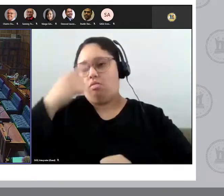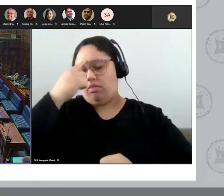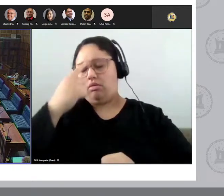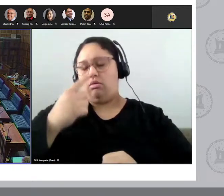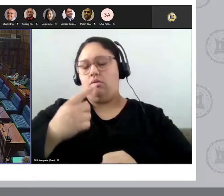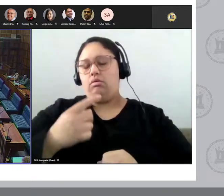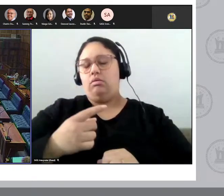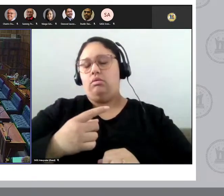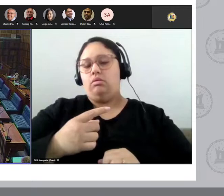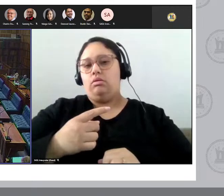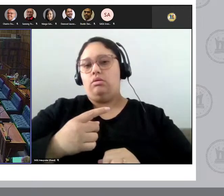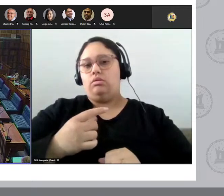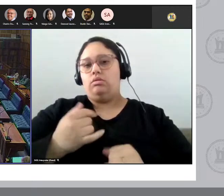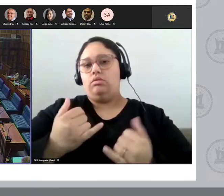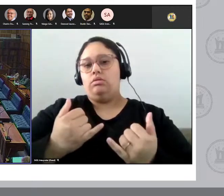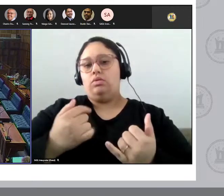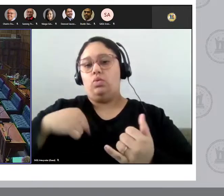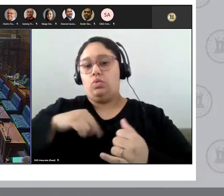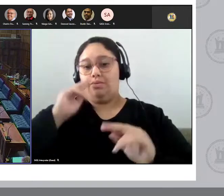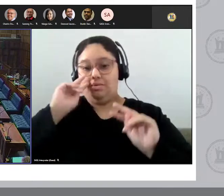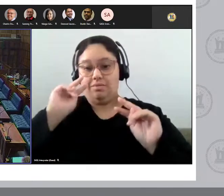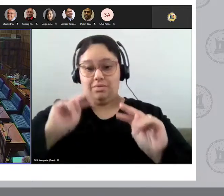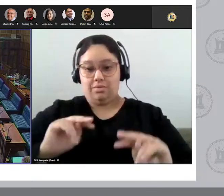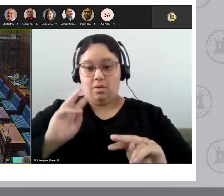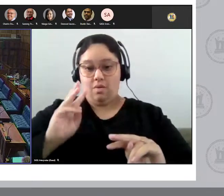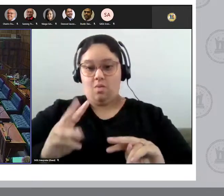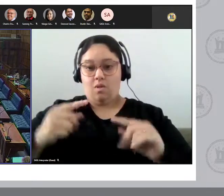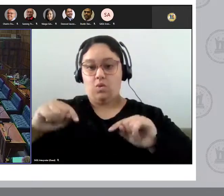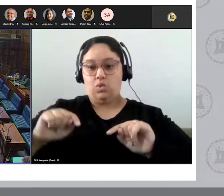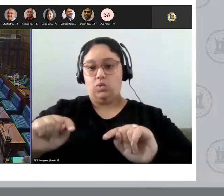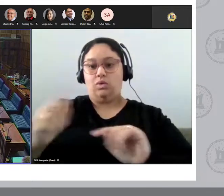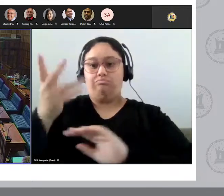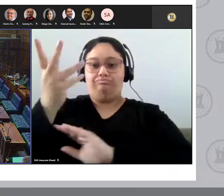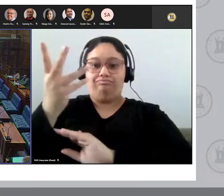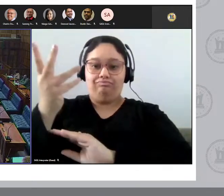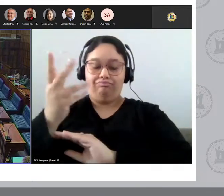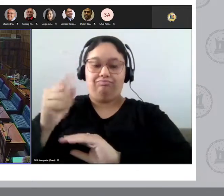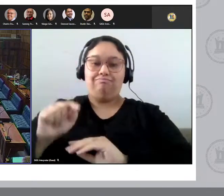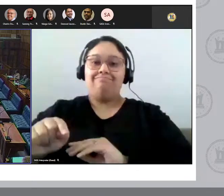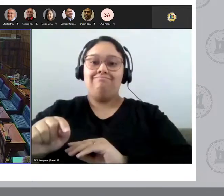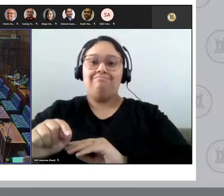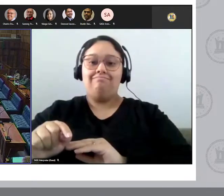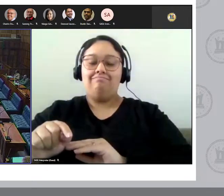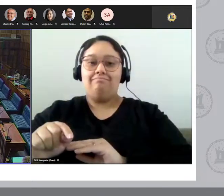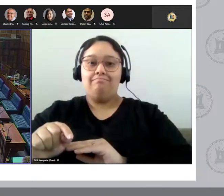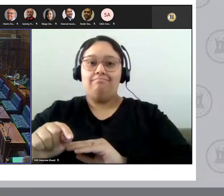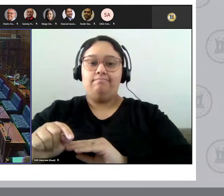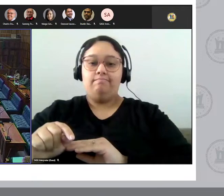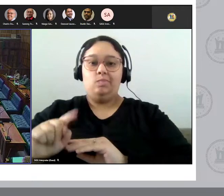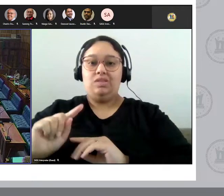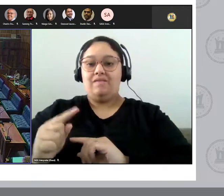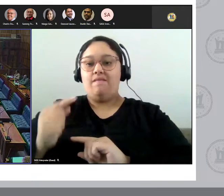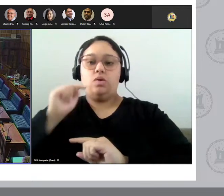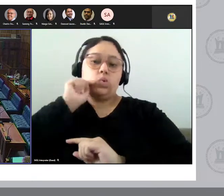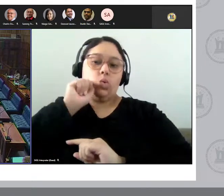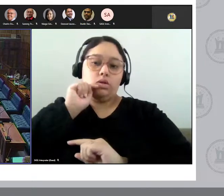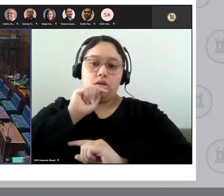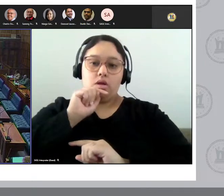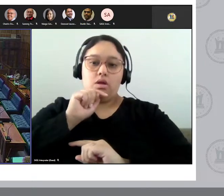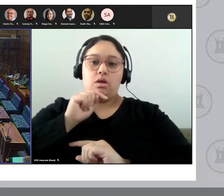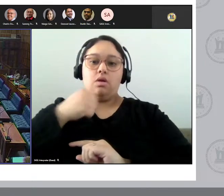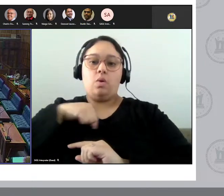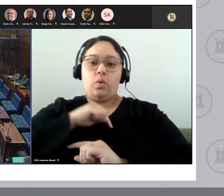think as we'll see during the presentation, it's the first quarter, and